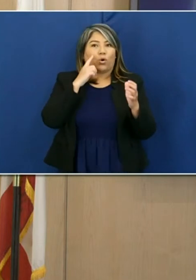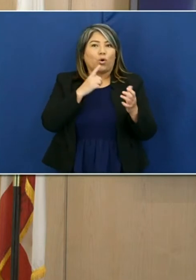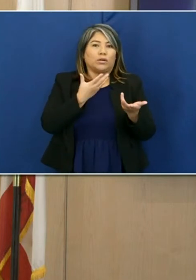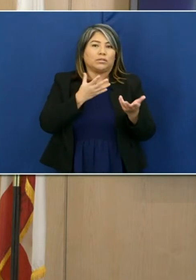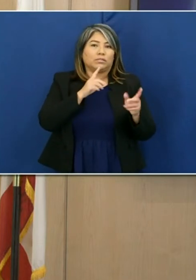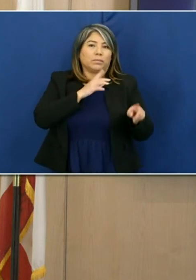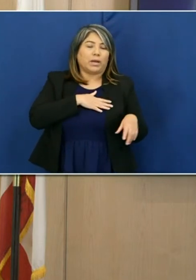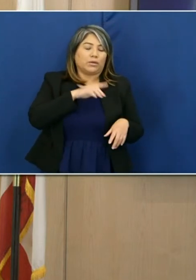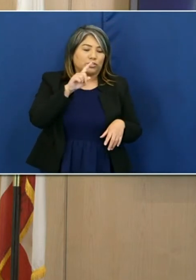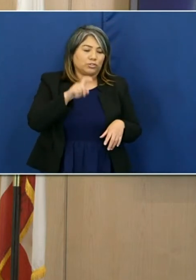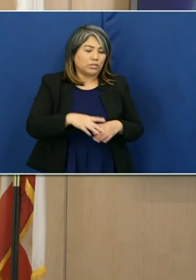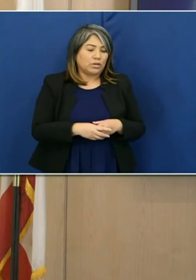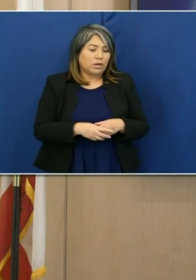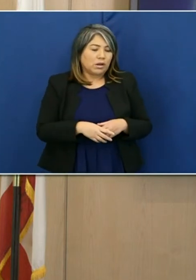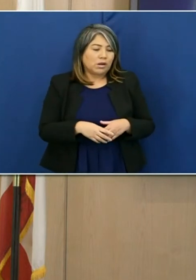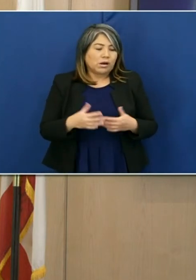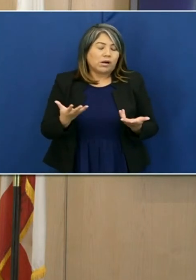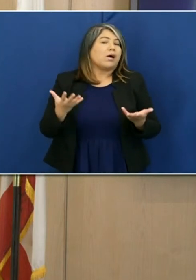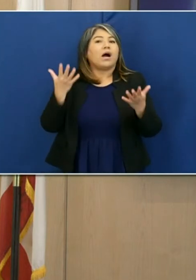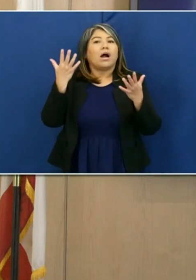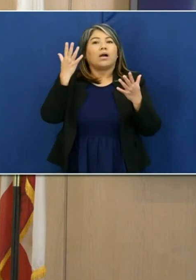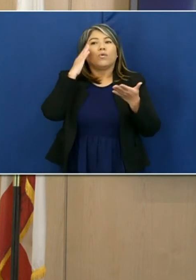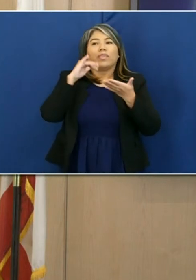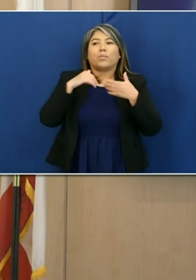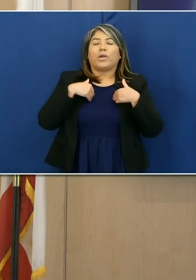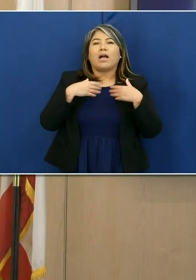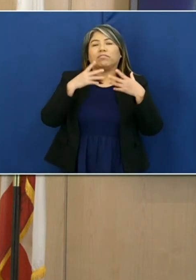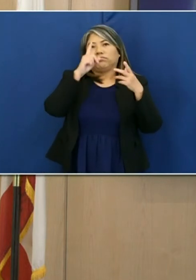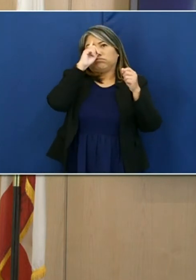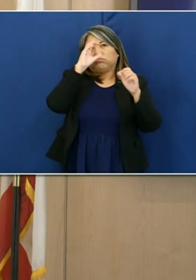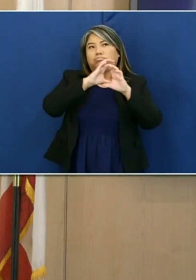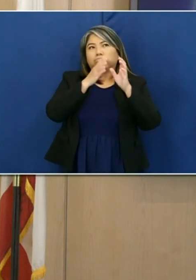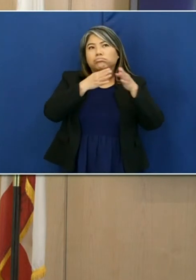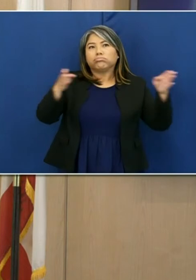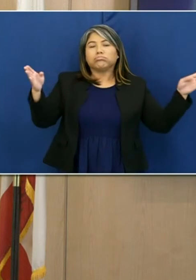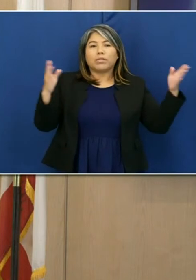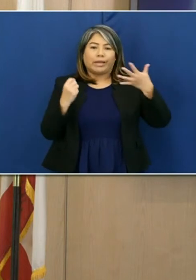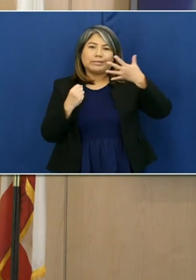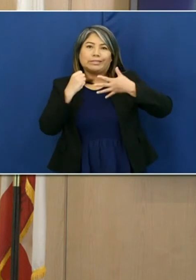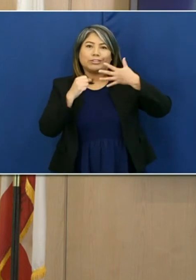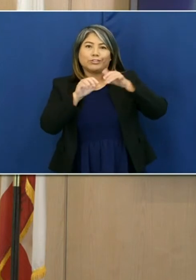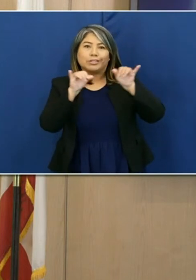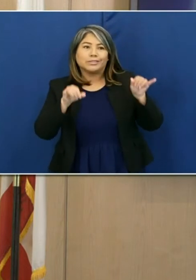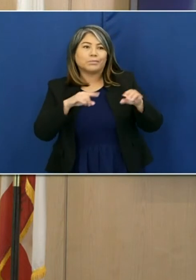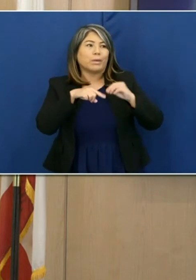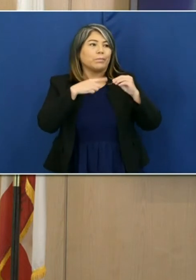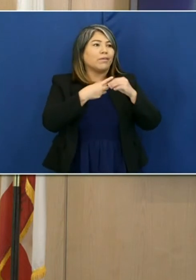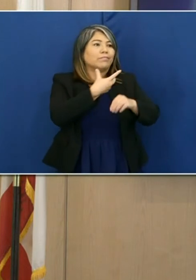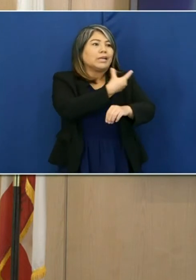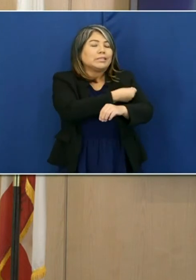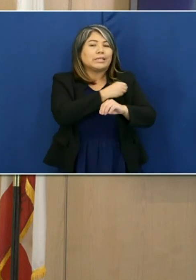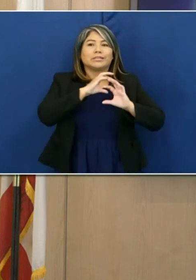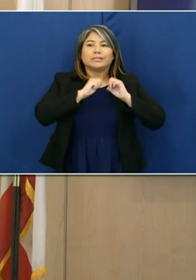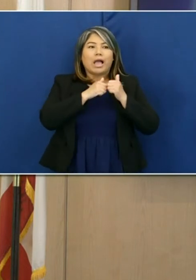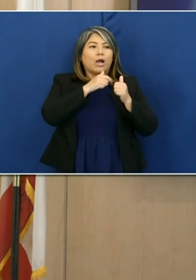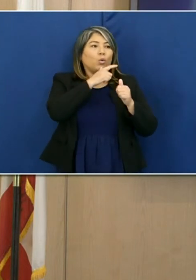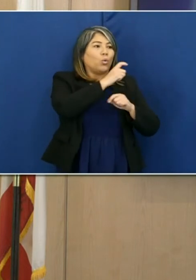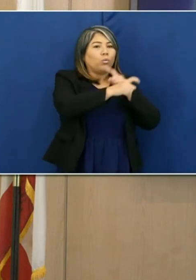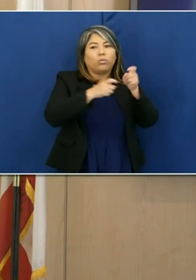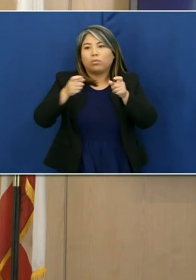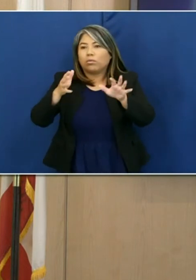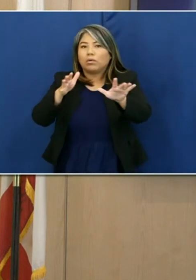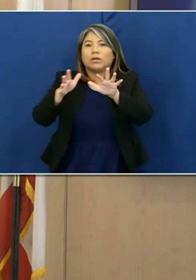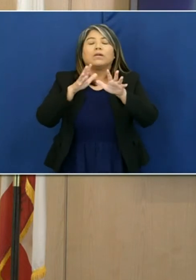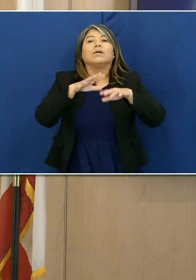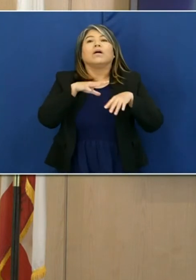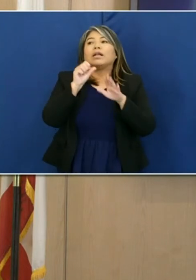these questions. I know that we have an overview of the tiered system in terms of the vaccinations and the state process